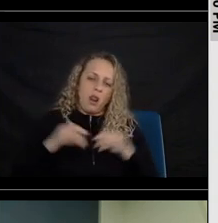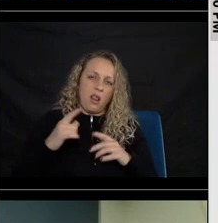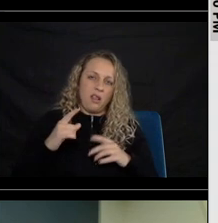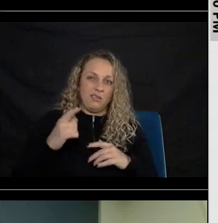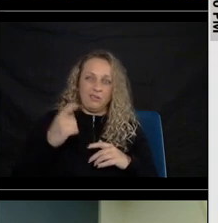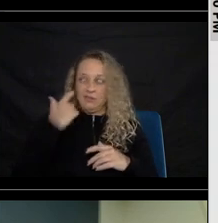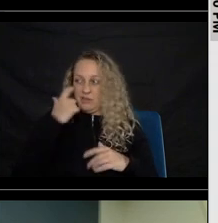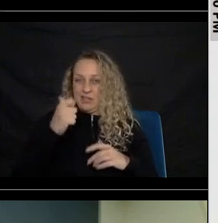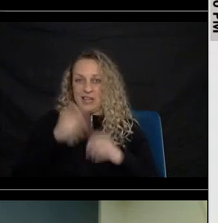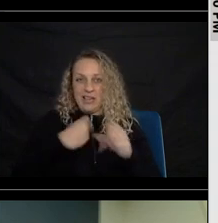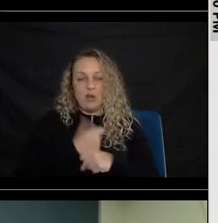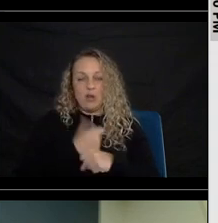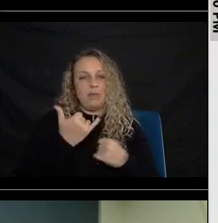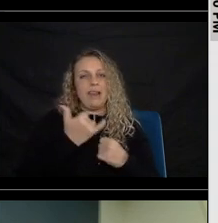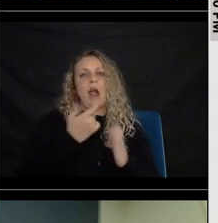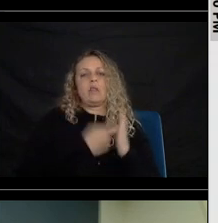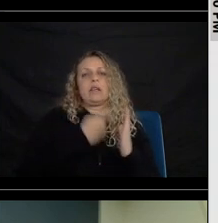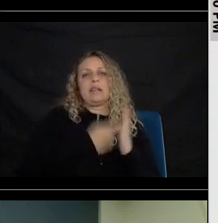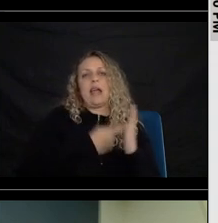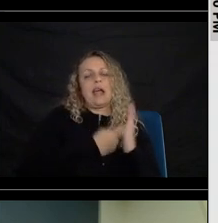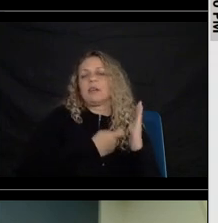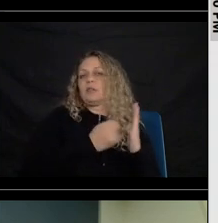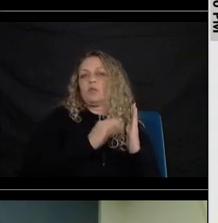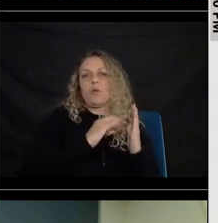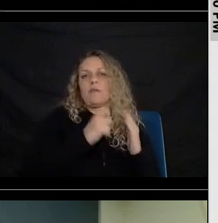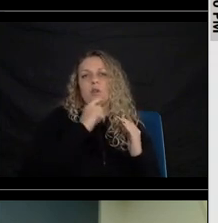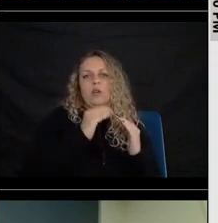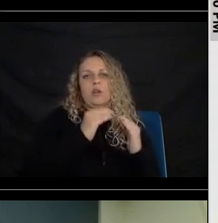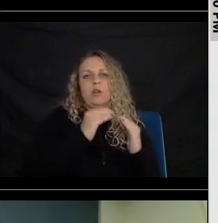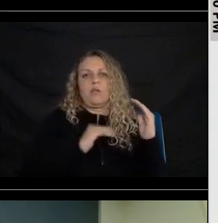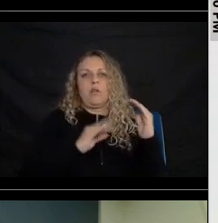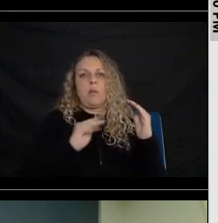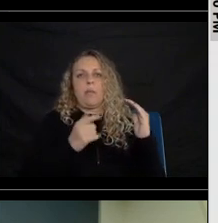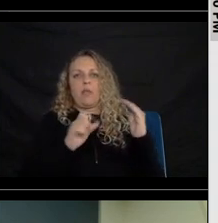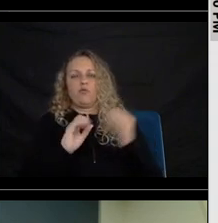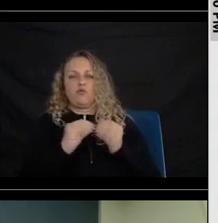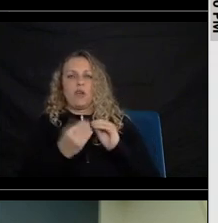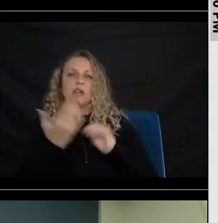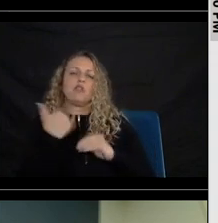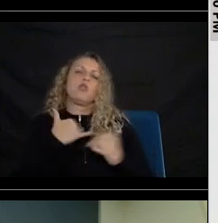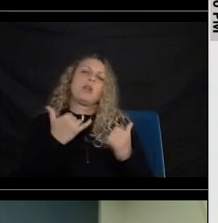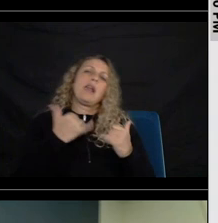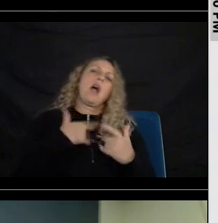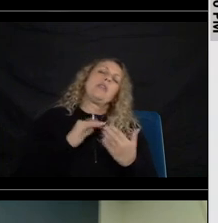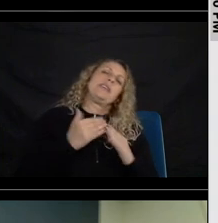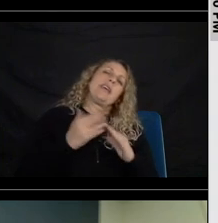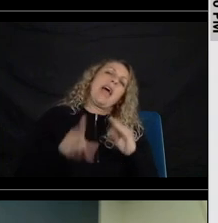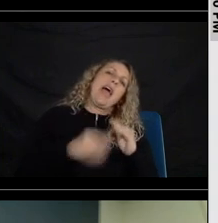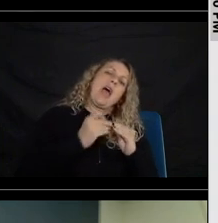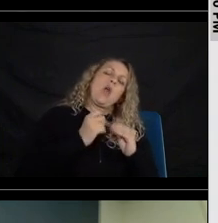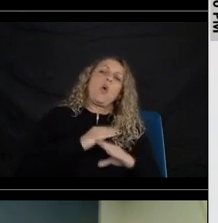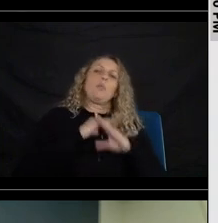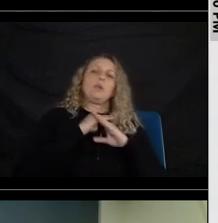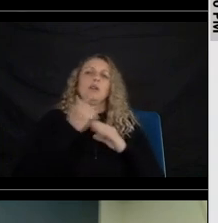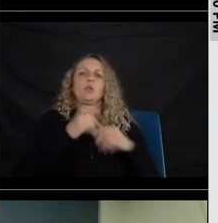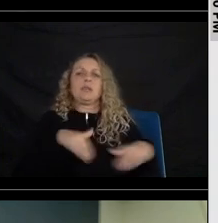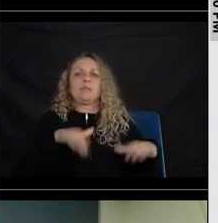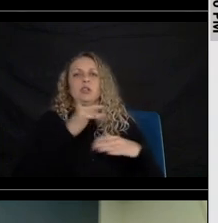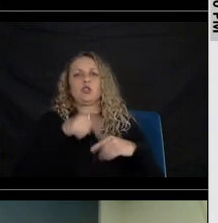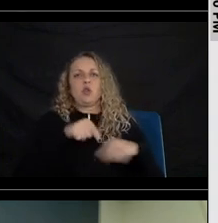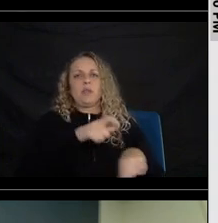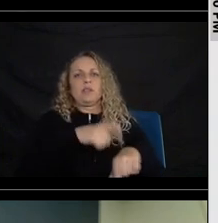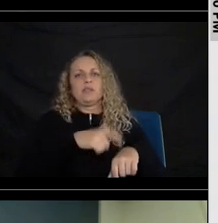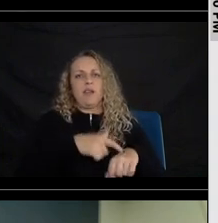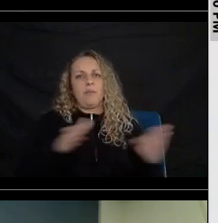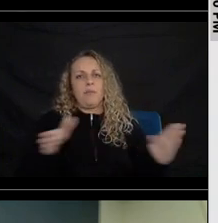decade, yet these net tax revenues have not lowered the millage rate. Nor has the city added or protected green space during this time